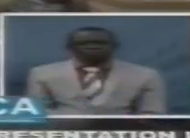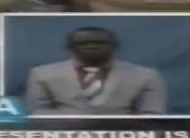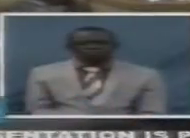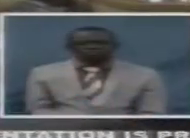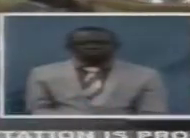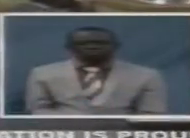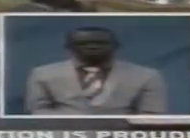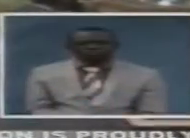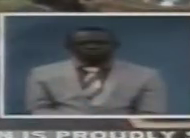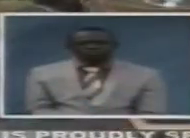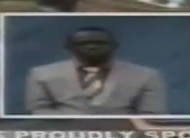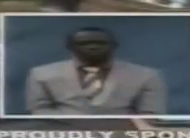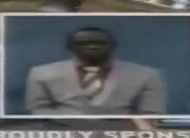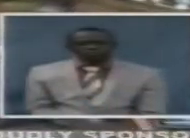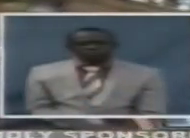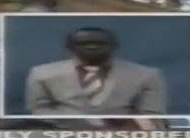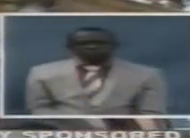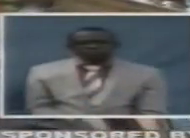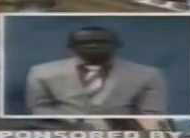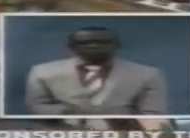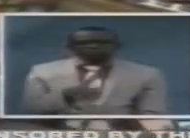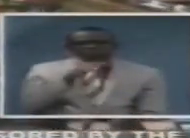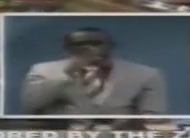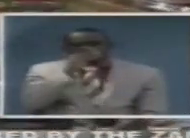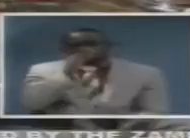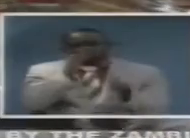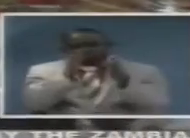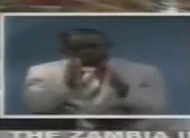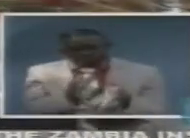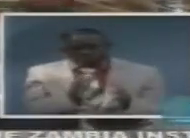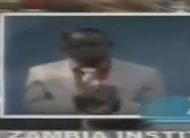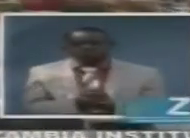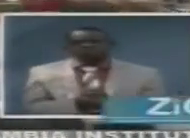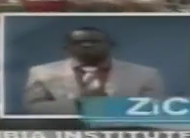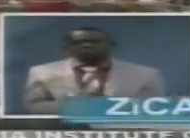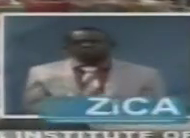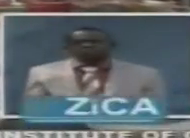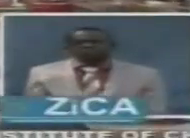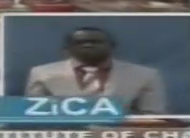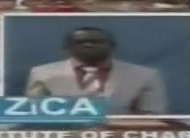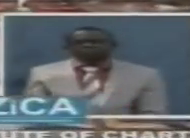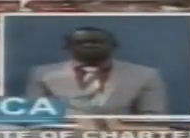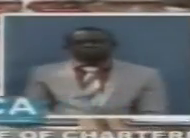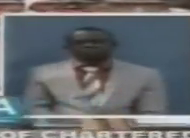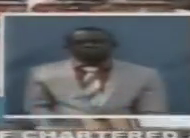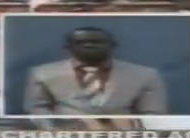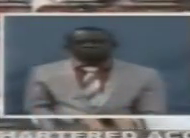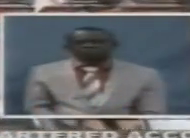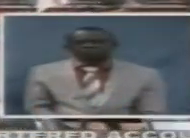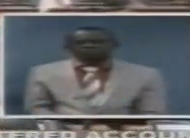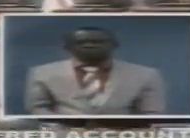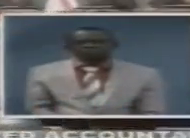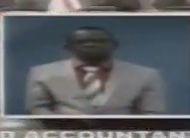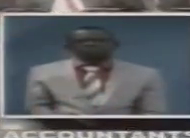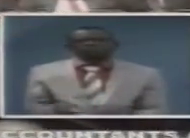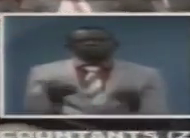Mr. Speaker, this is the second address since I was granted this rare and